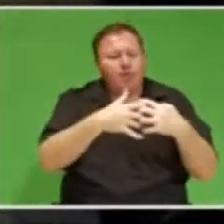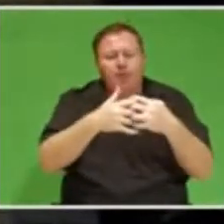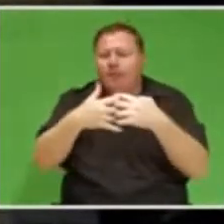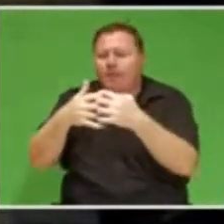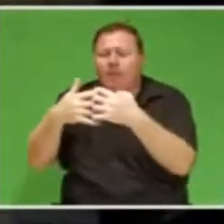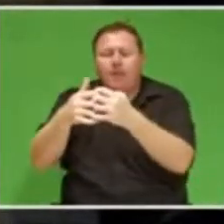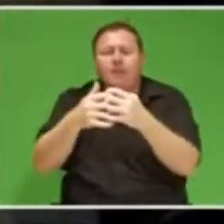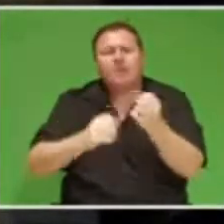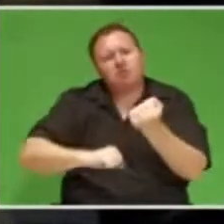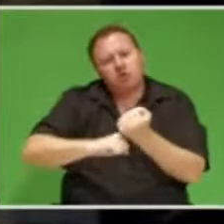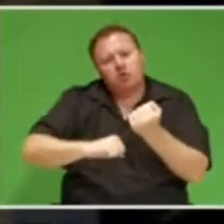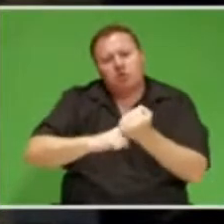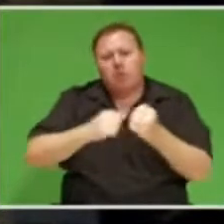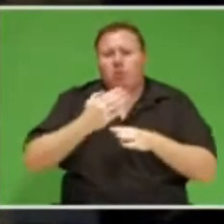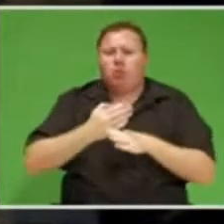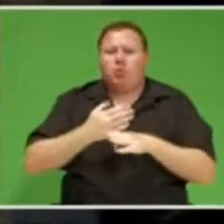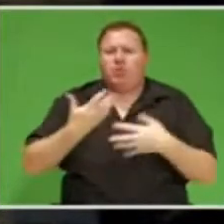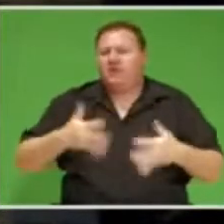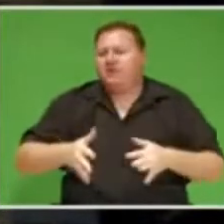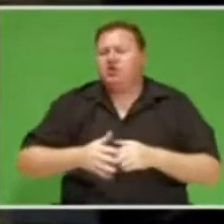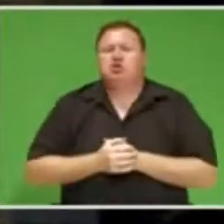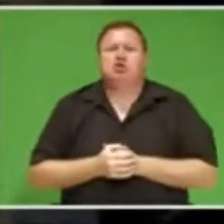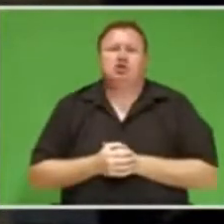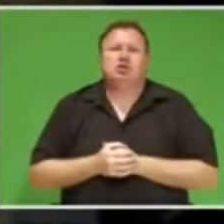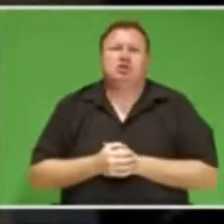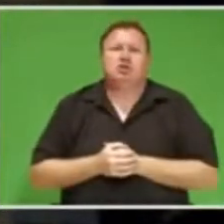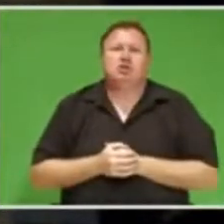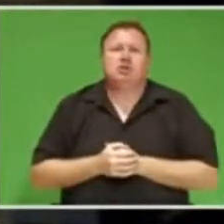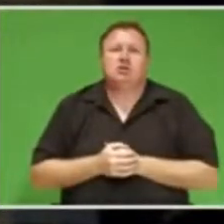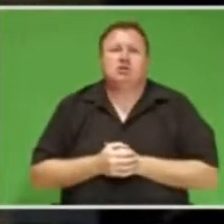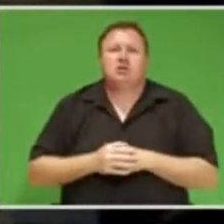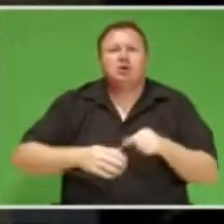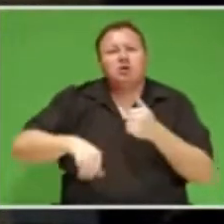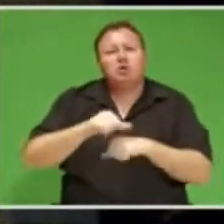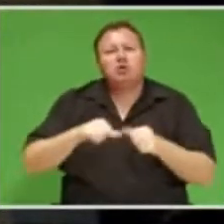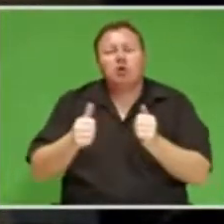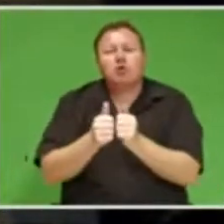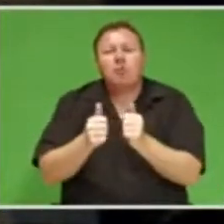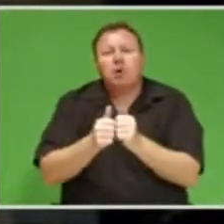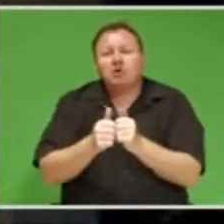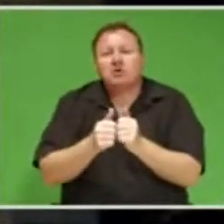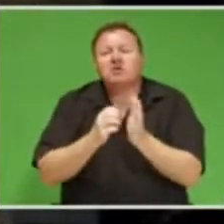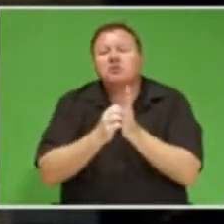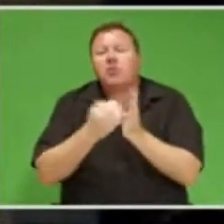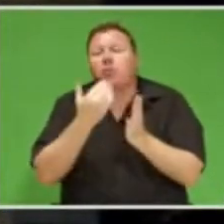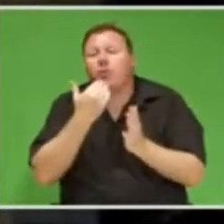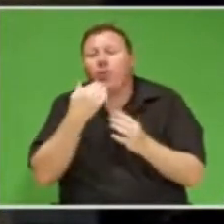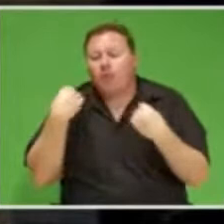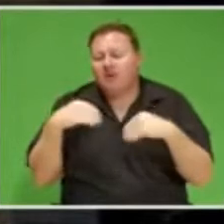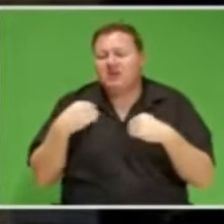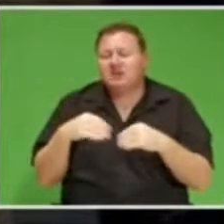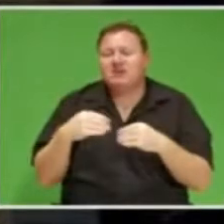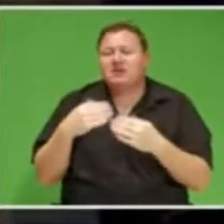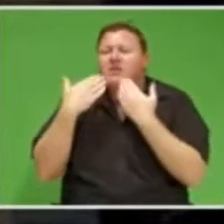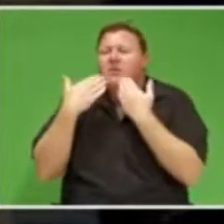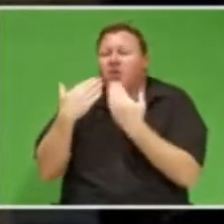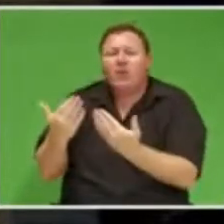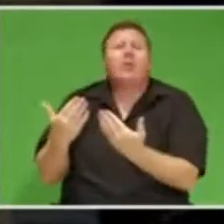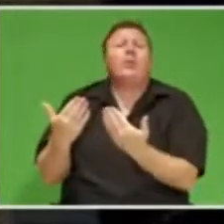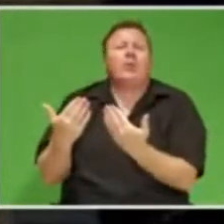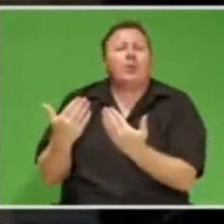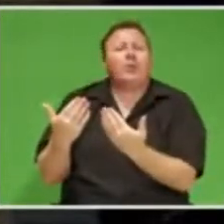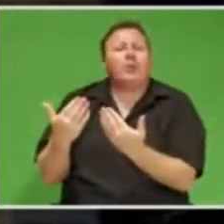supporting livelihoods. We are pleased that the social partners, particularly business, has been providing support